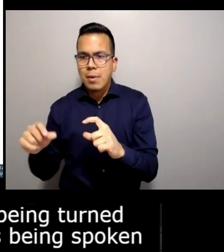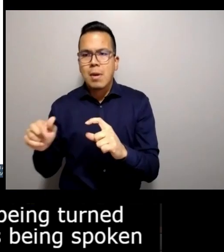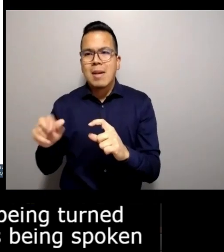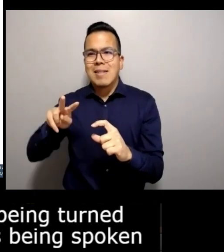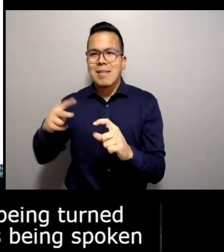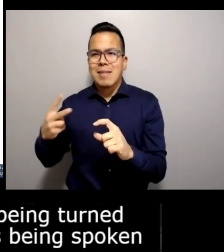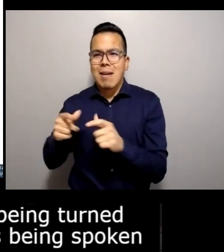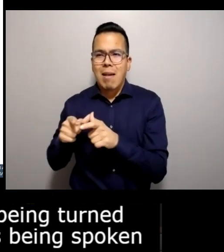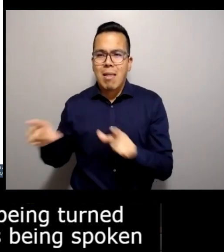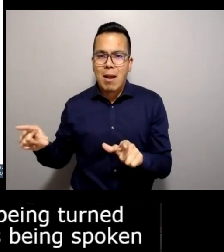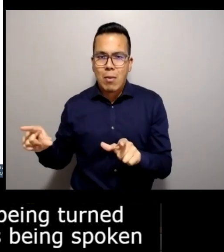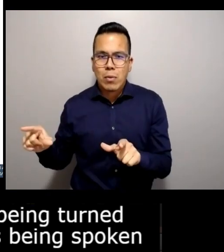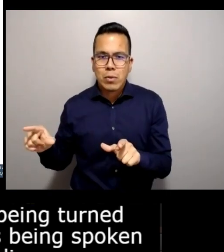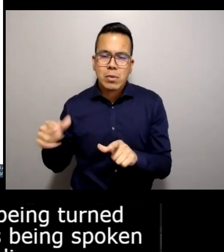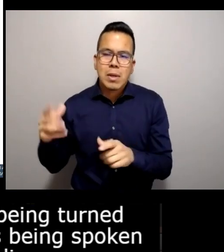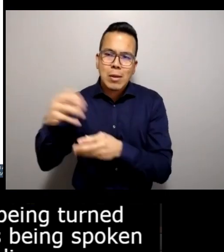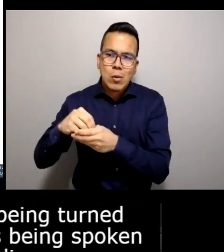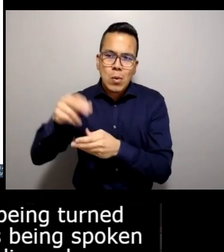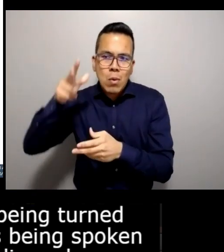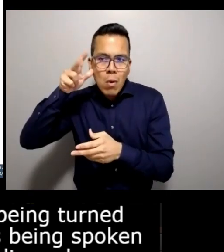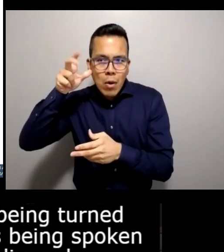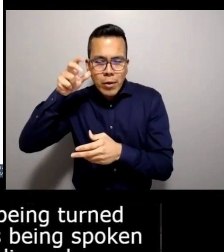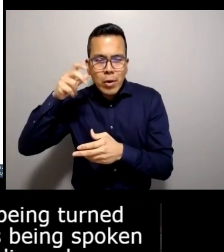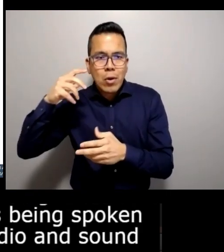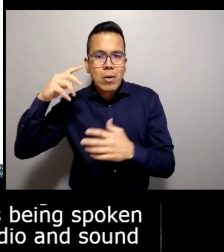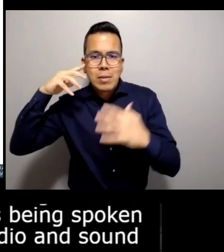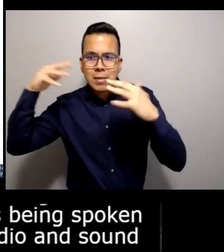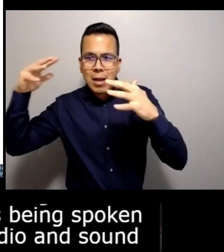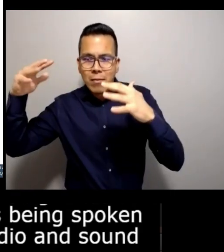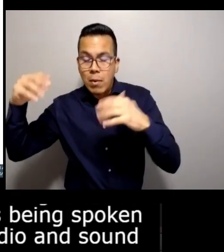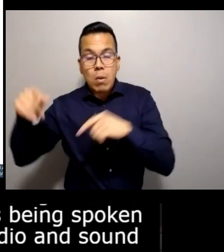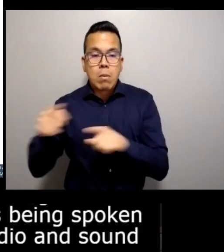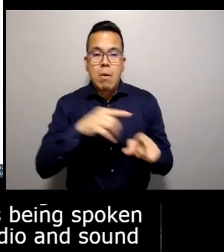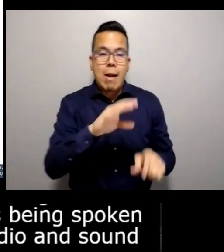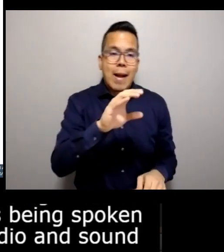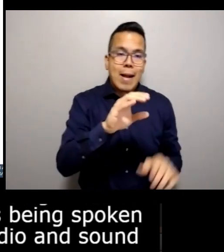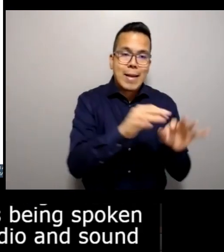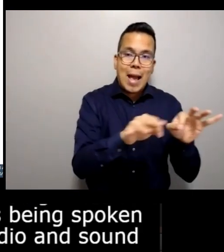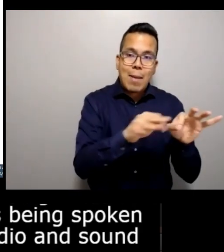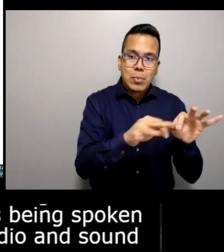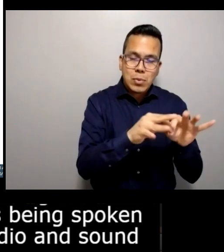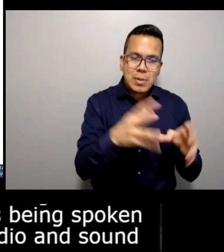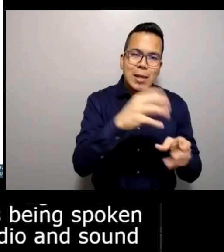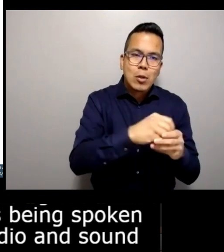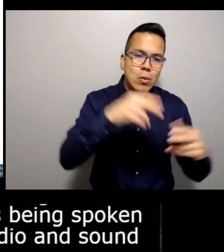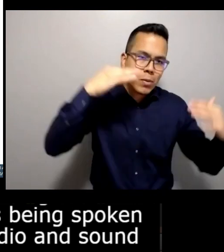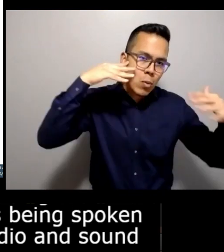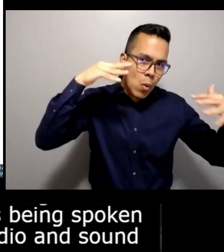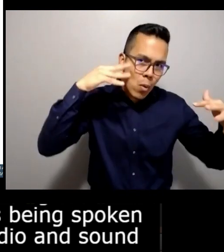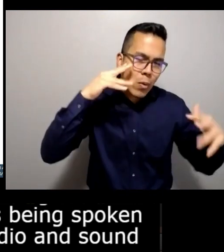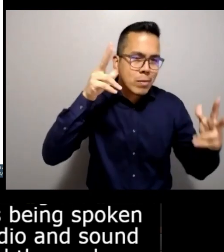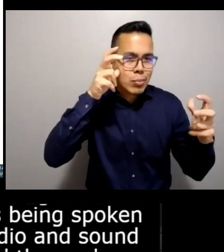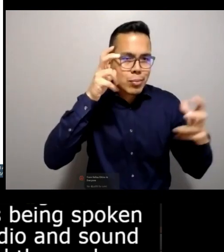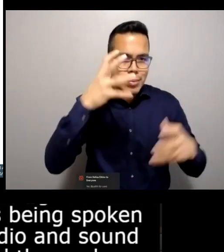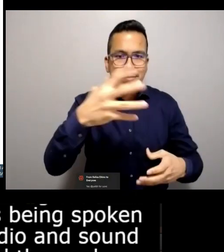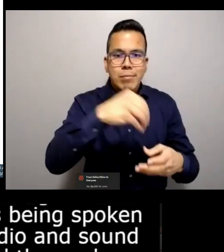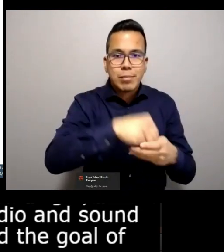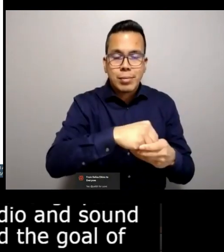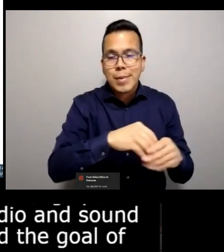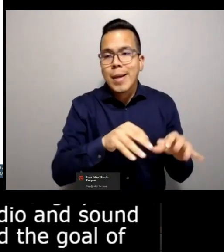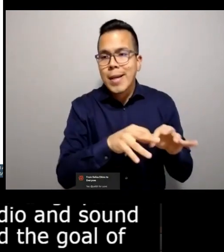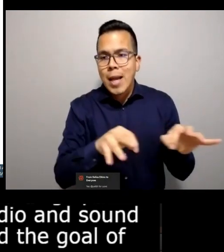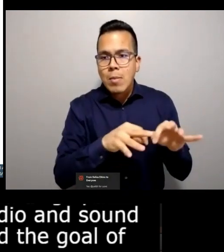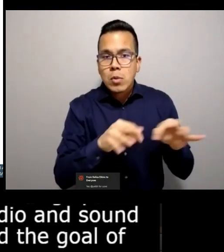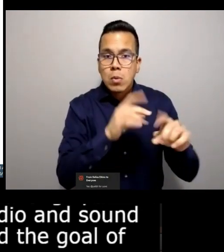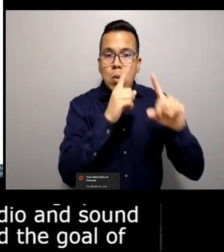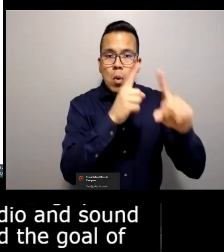and sound effects and identify the speakers and the like. And the goal of a caption is to be accurate